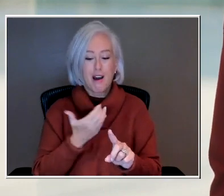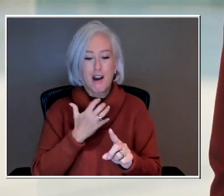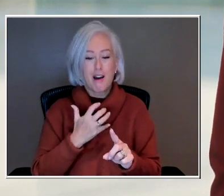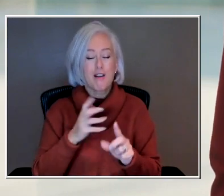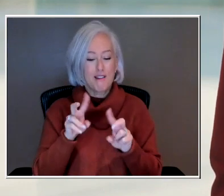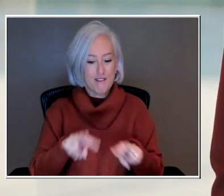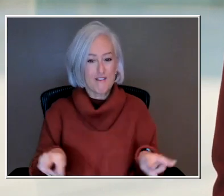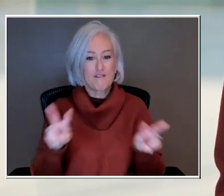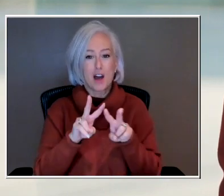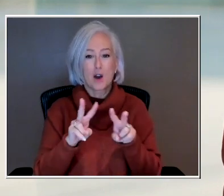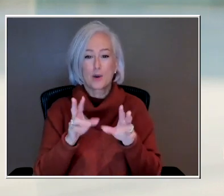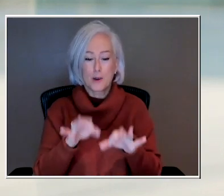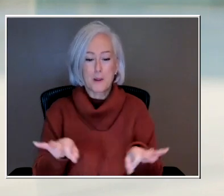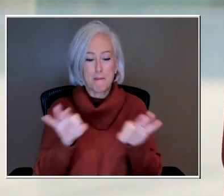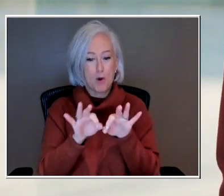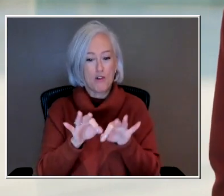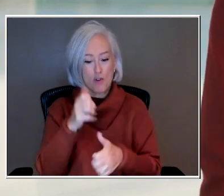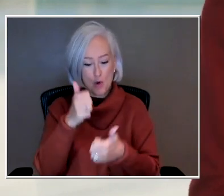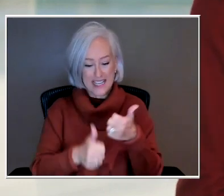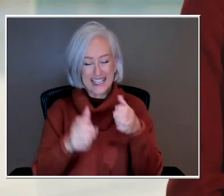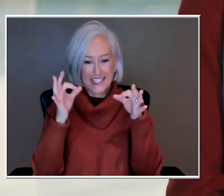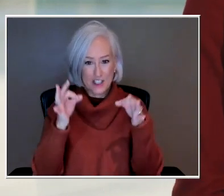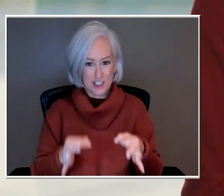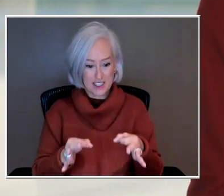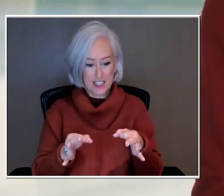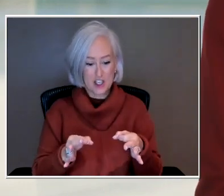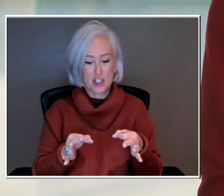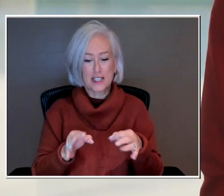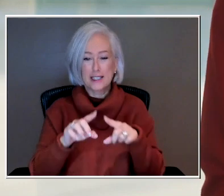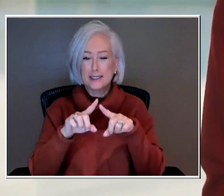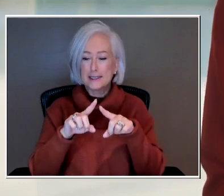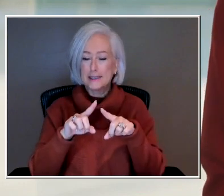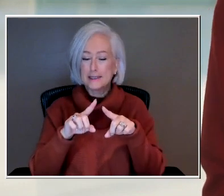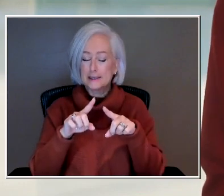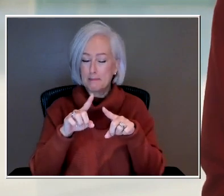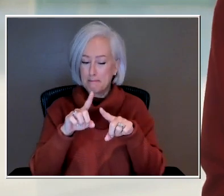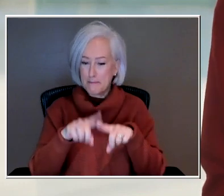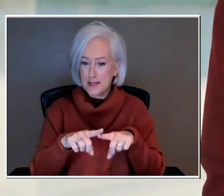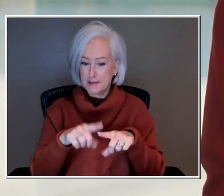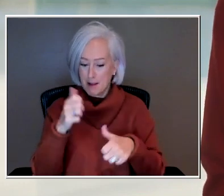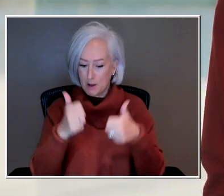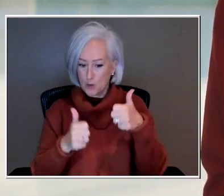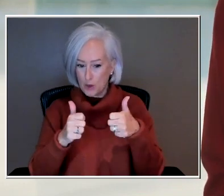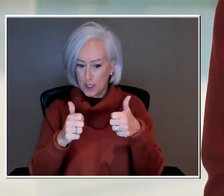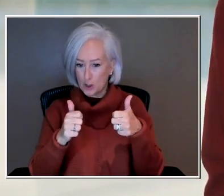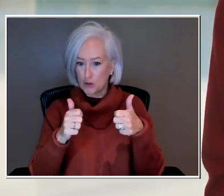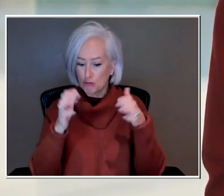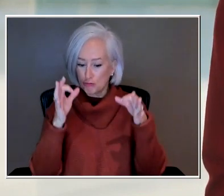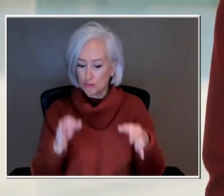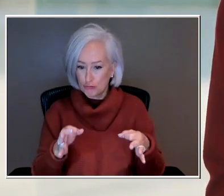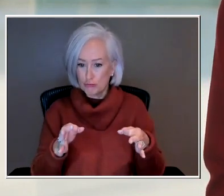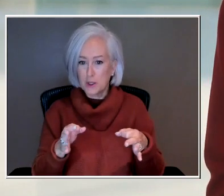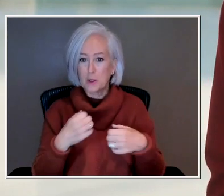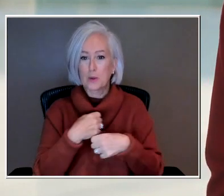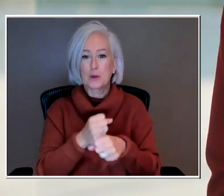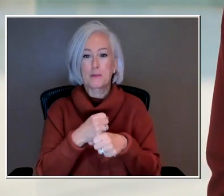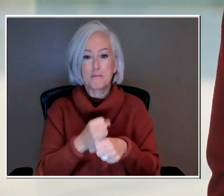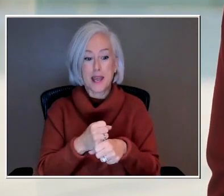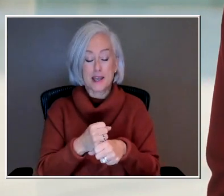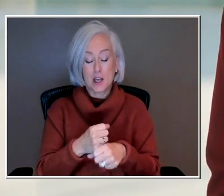decision for strategic partnerships. And then secondarily, if you think about the health system, you think about the Kansas City